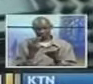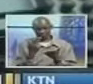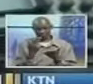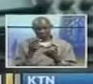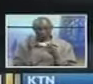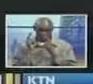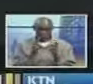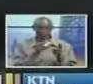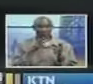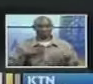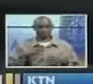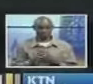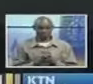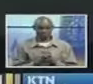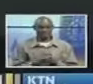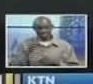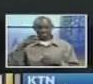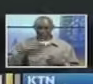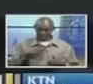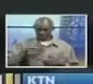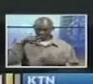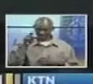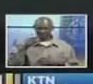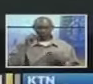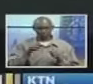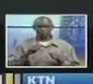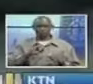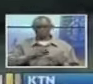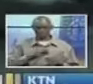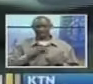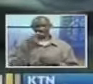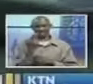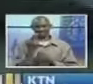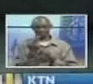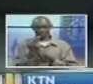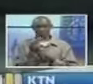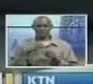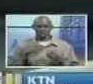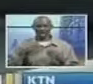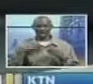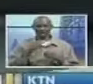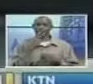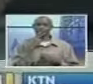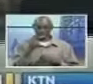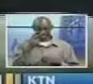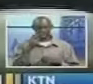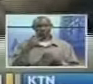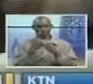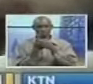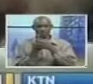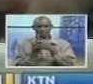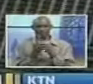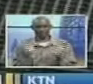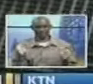ordinary citizen. Civilians are only allowed to own handguns with a maximum of 200 rounds of ammunition.